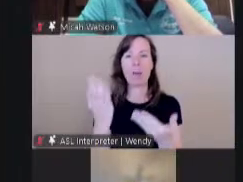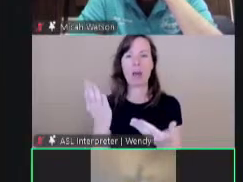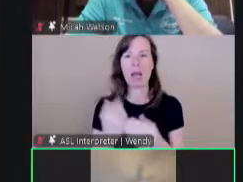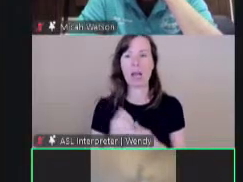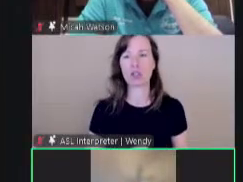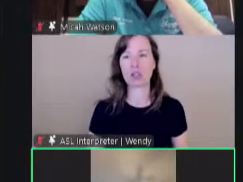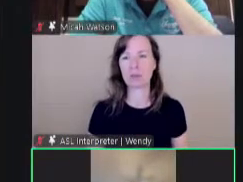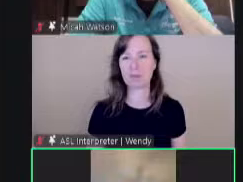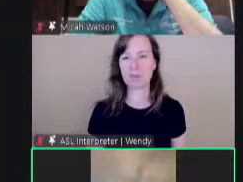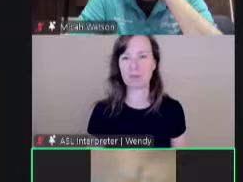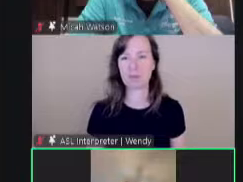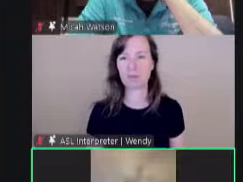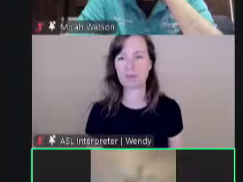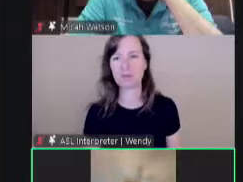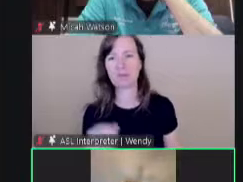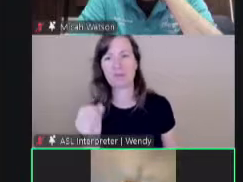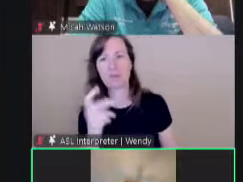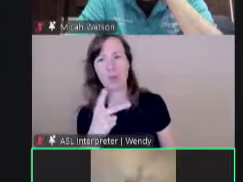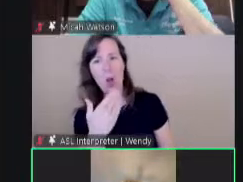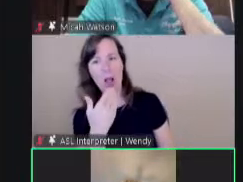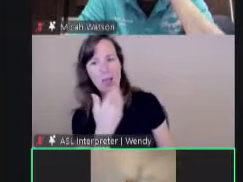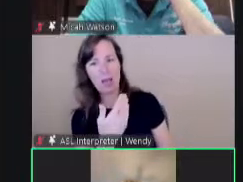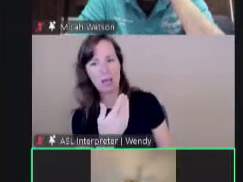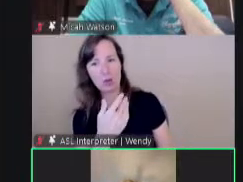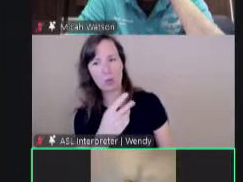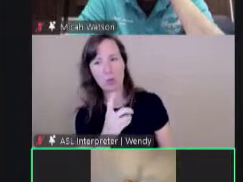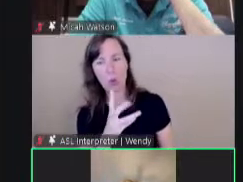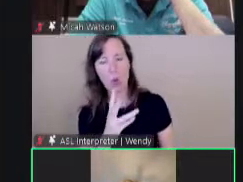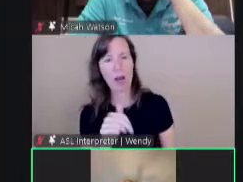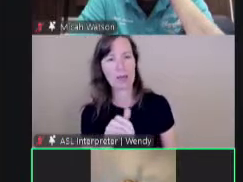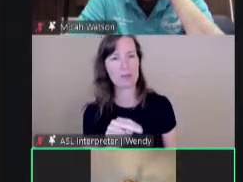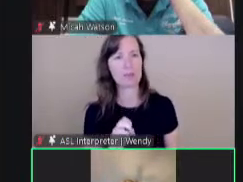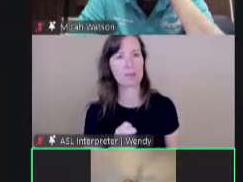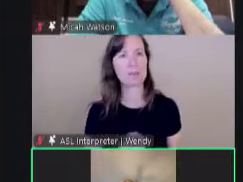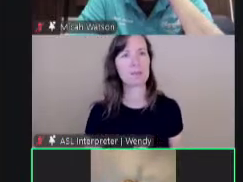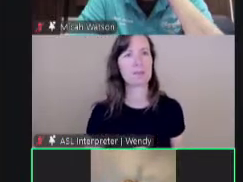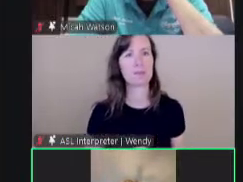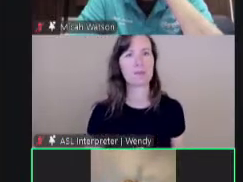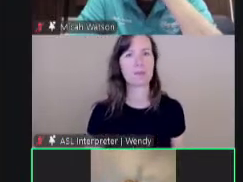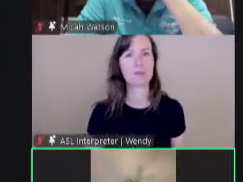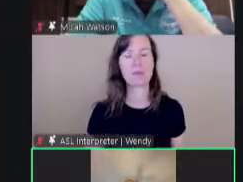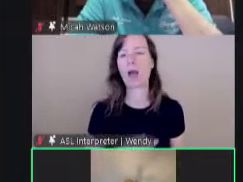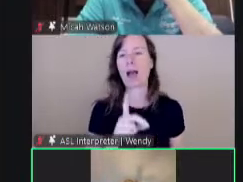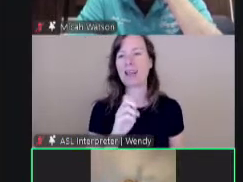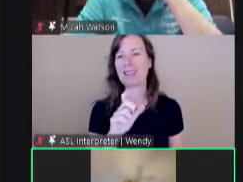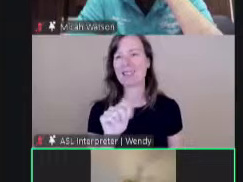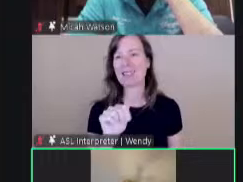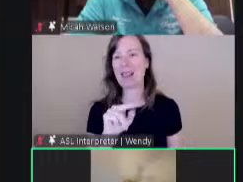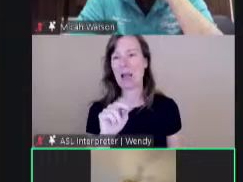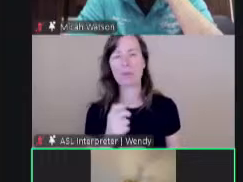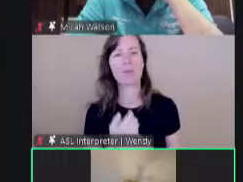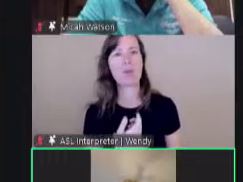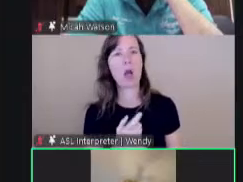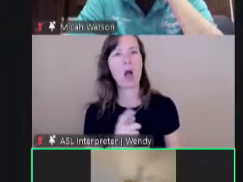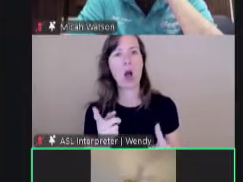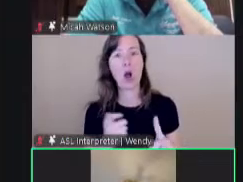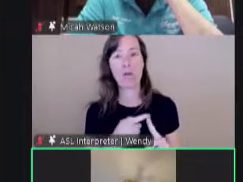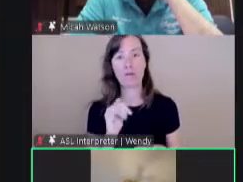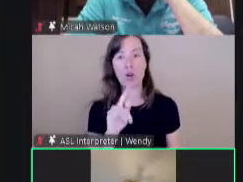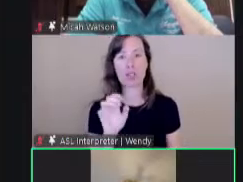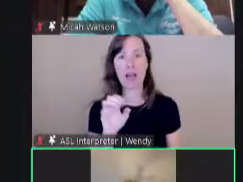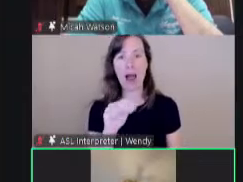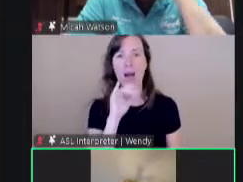All right, thank you, Delane. So as Delane said, the first line item that's on the list is real